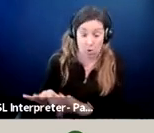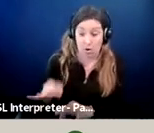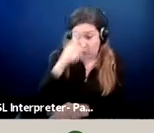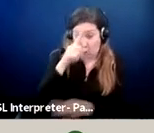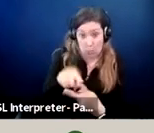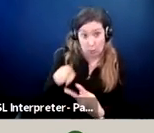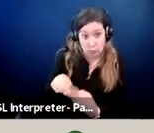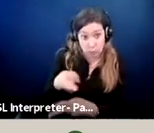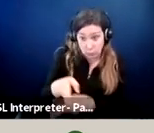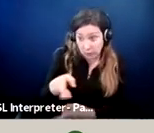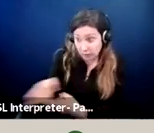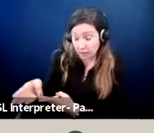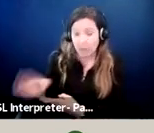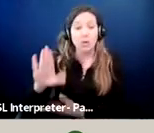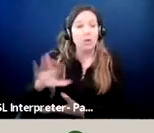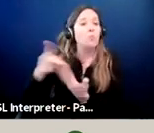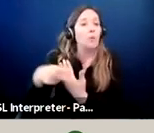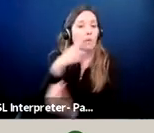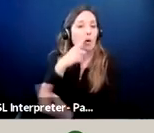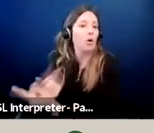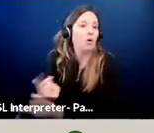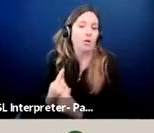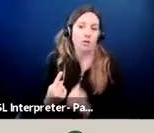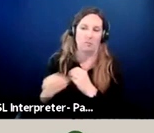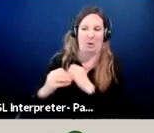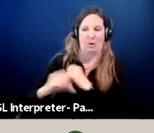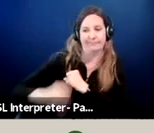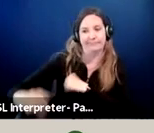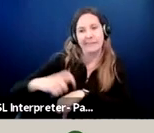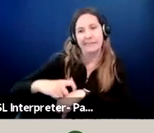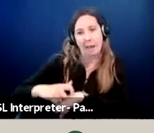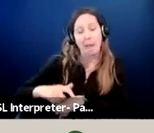programs returns are a little bit longer. Film tax credits can take anywhere from